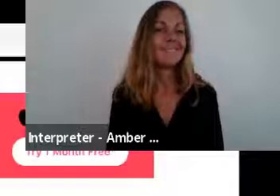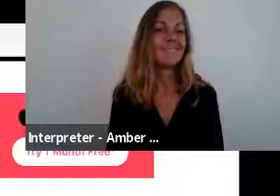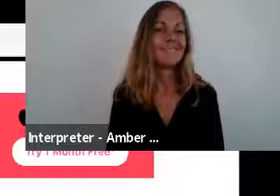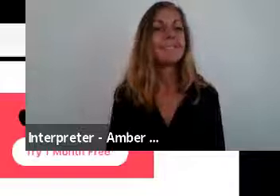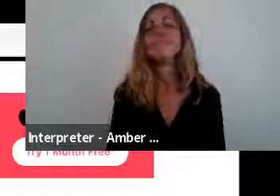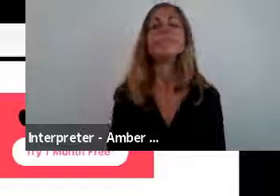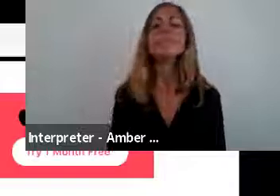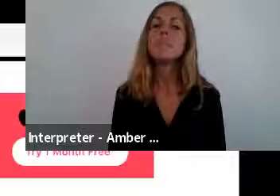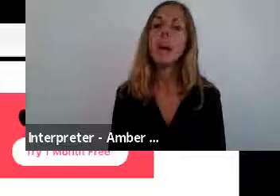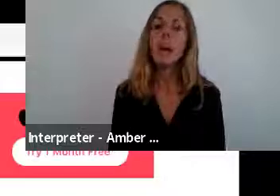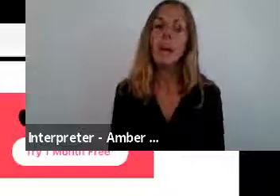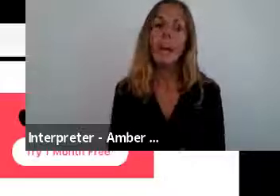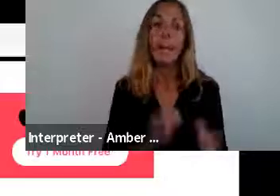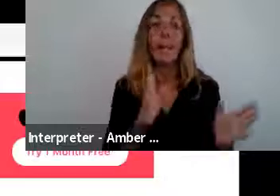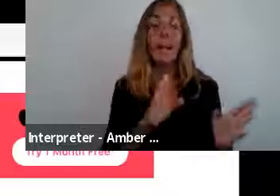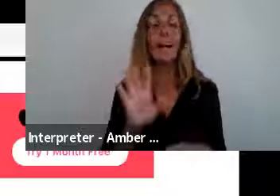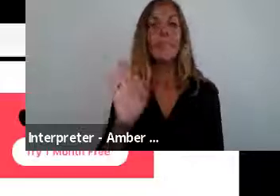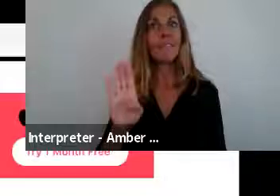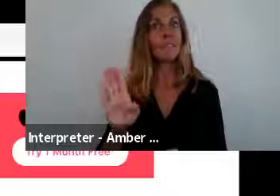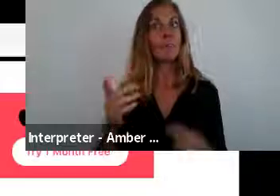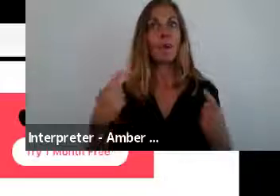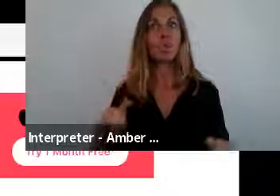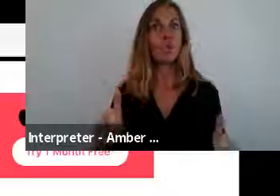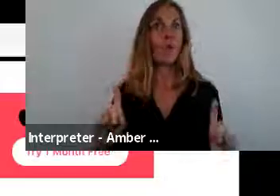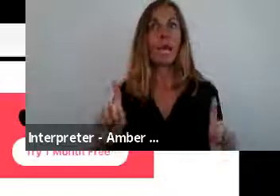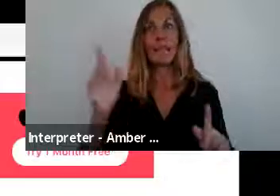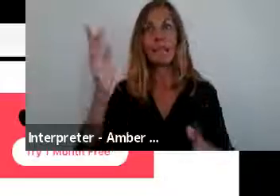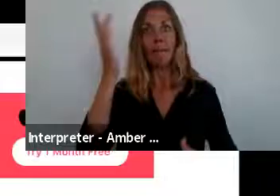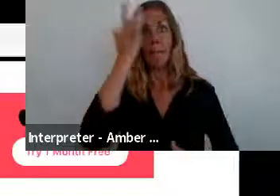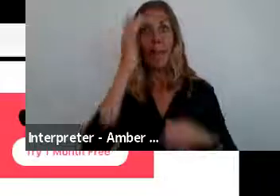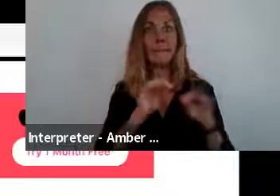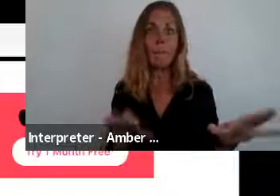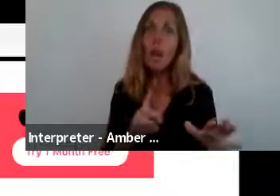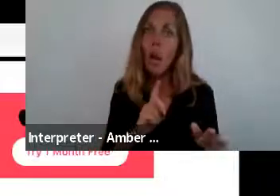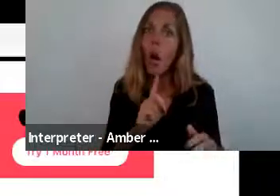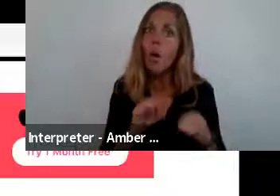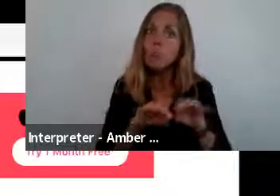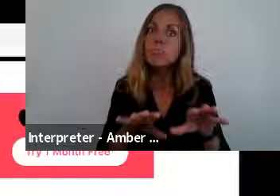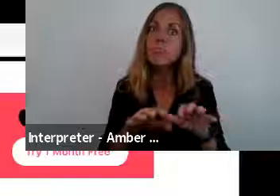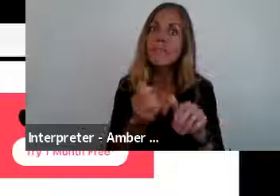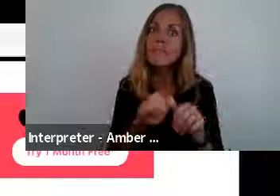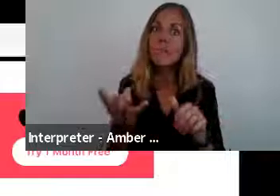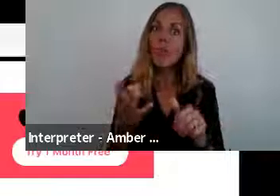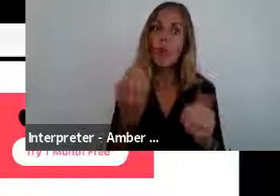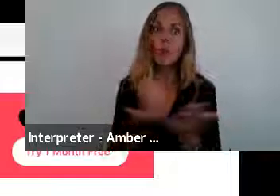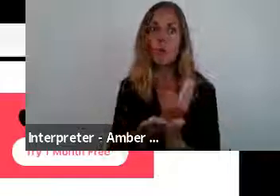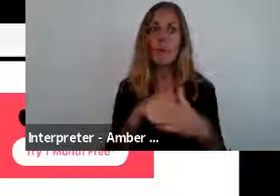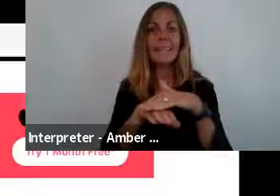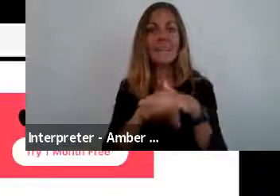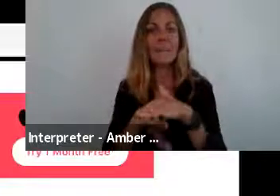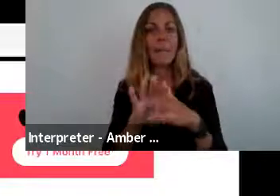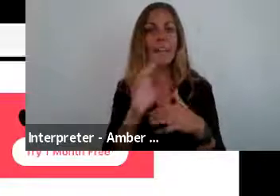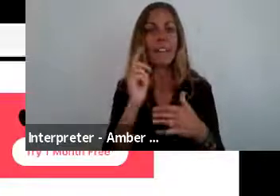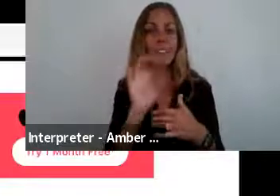Facebook, in the world of the pandemic, has actually released a bunch of new accessibility features. So now if you're doing a live